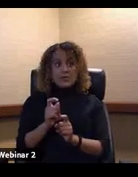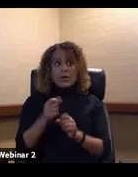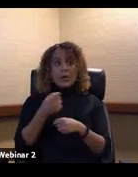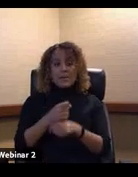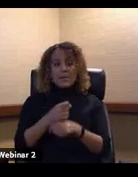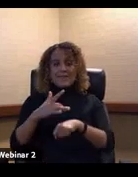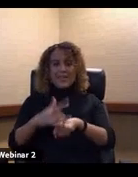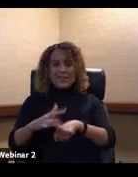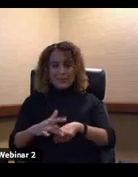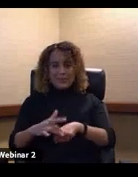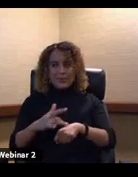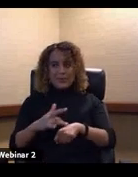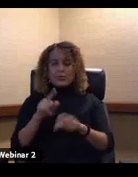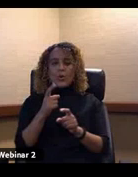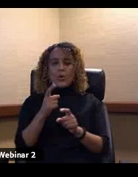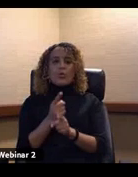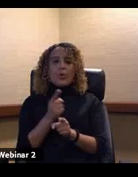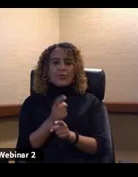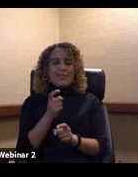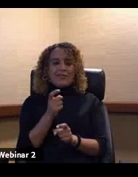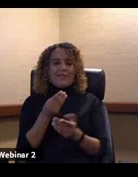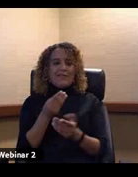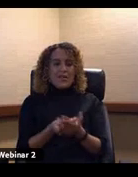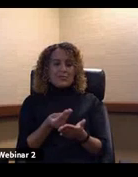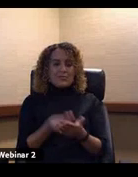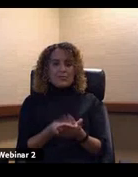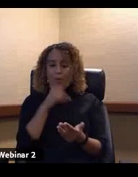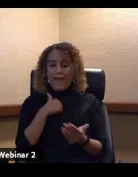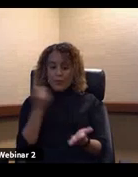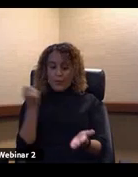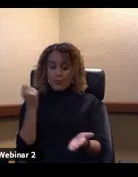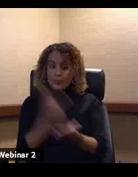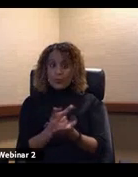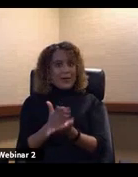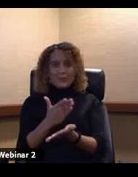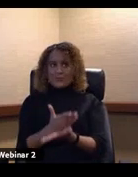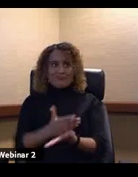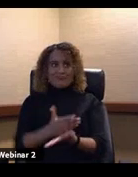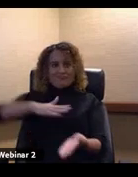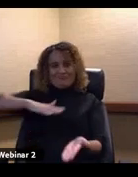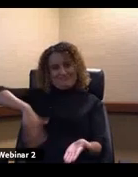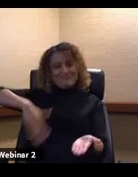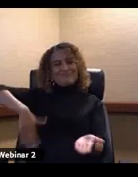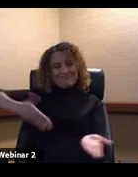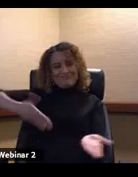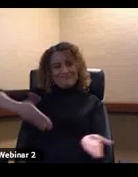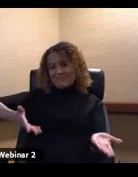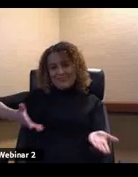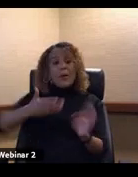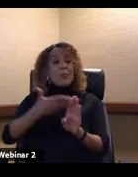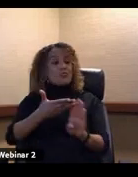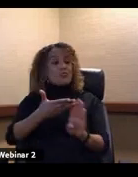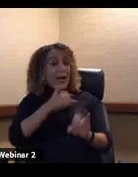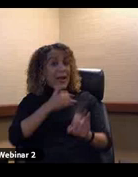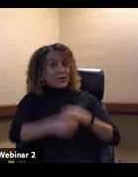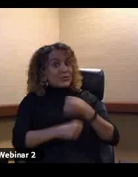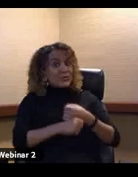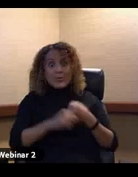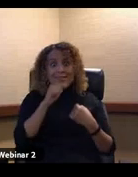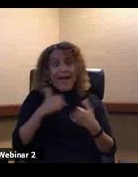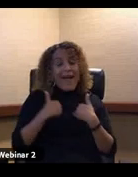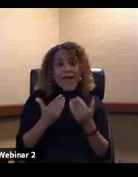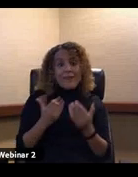to the availability of appropriated funds. As you know, we don't have an approved budget for the whole year. But just like in prior